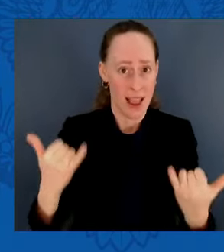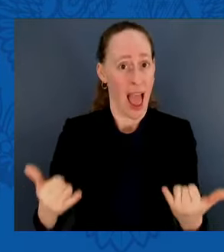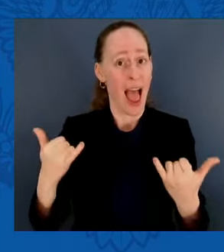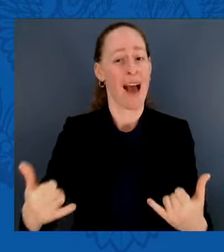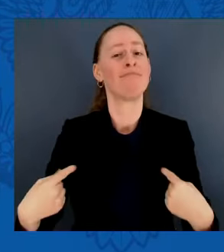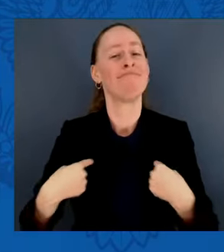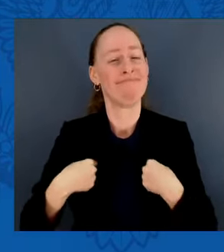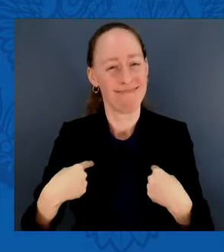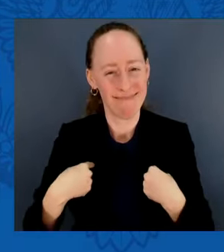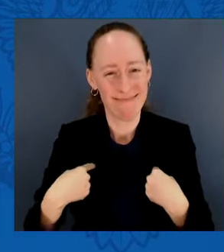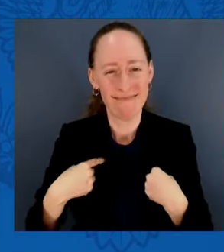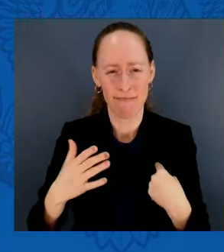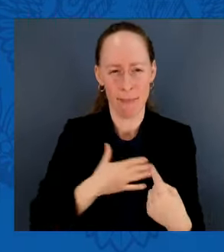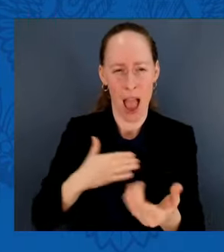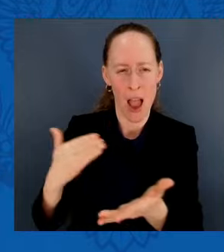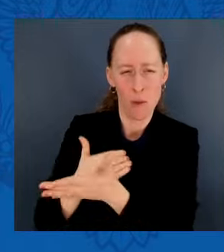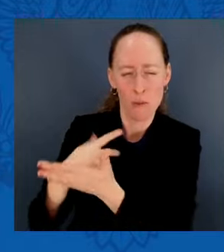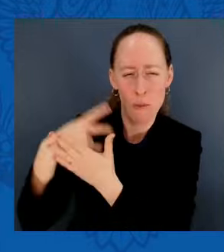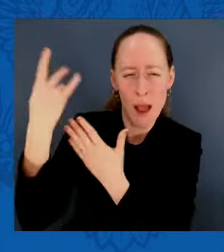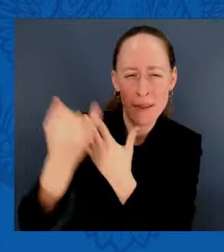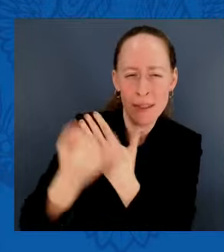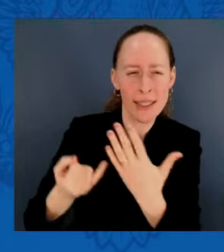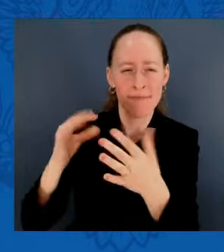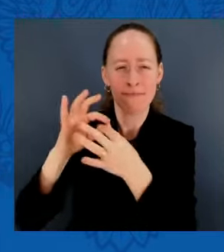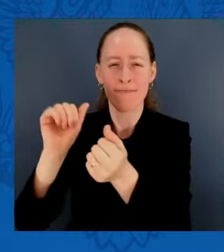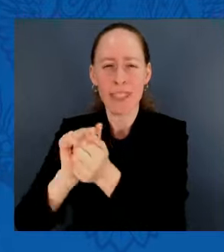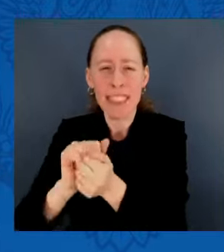by American workers.